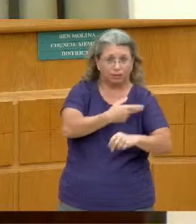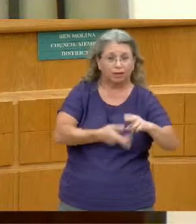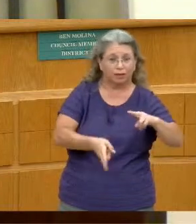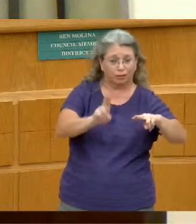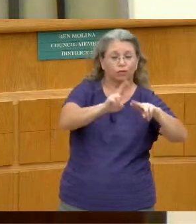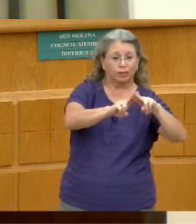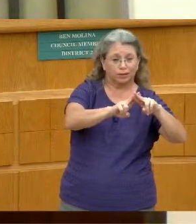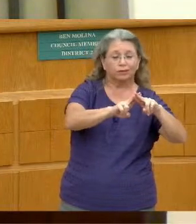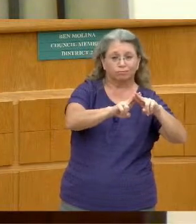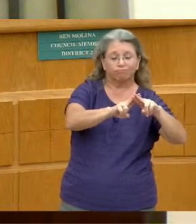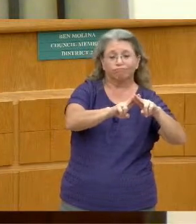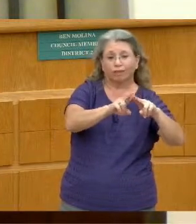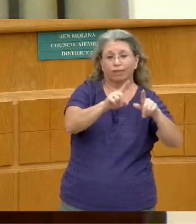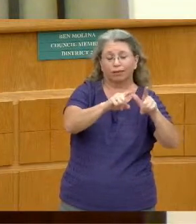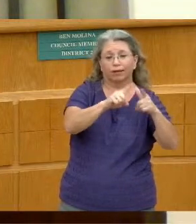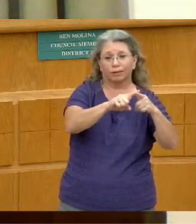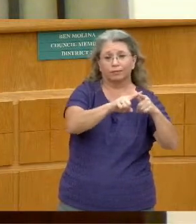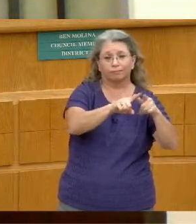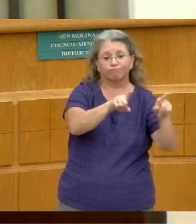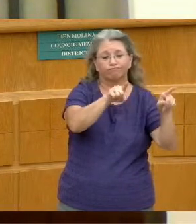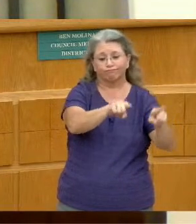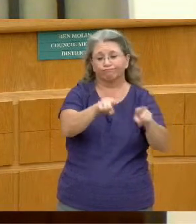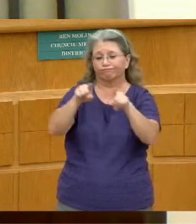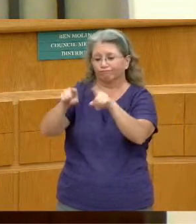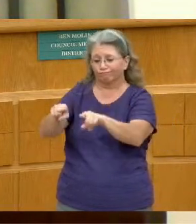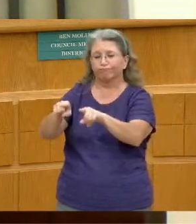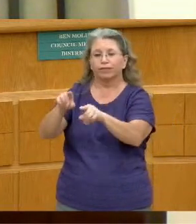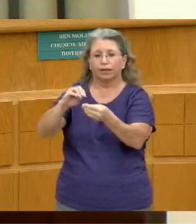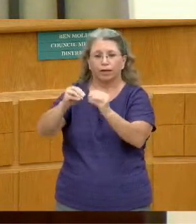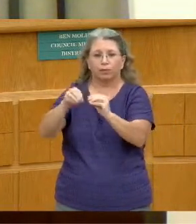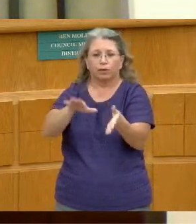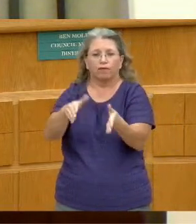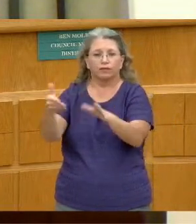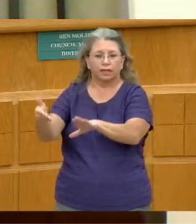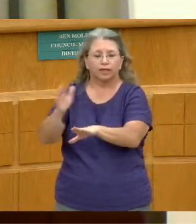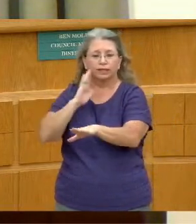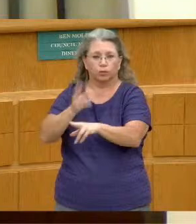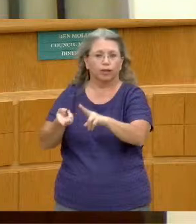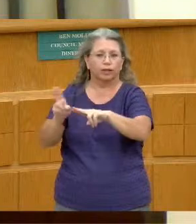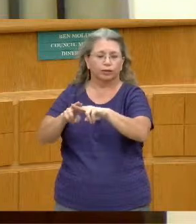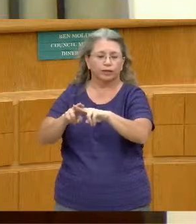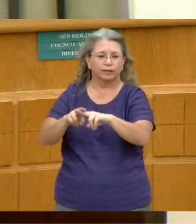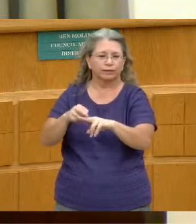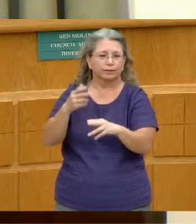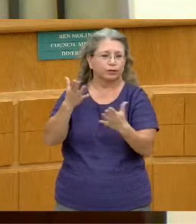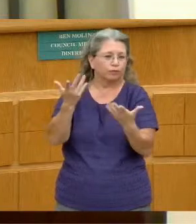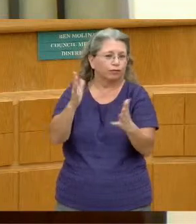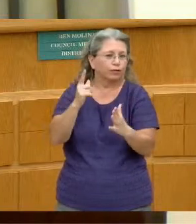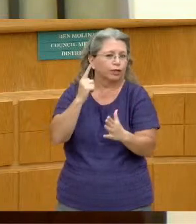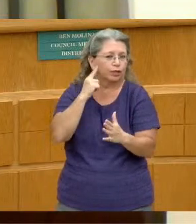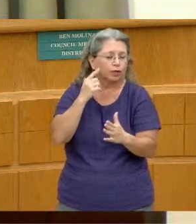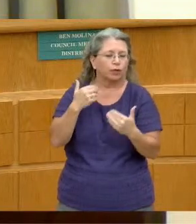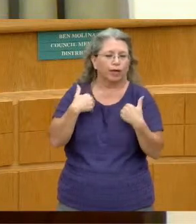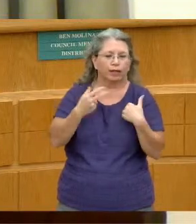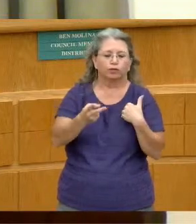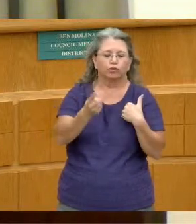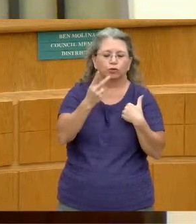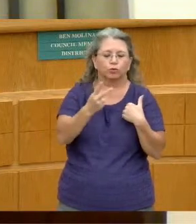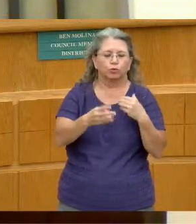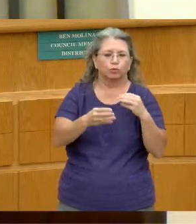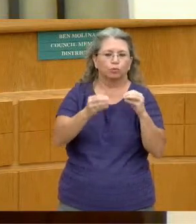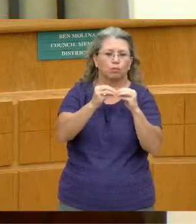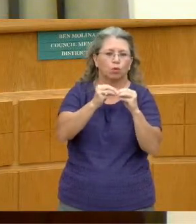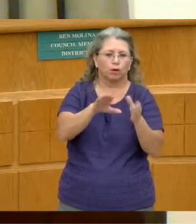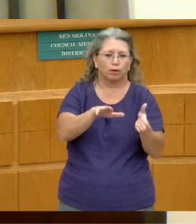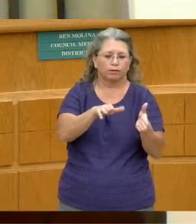deaths too will increase. As you've heard, we had 2 additional deaths over the weekend. These individuals,